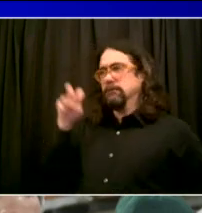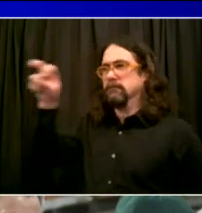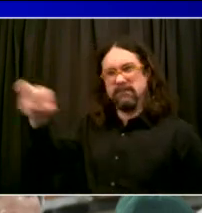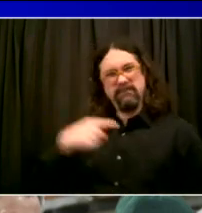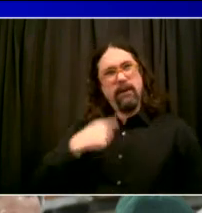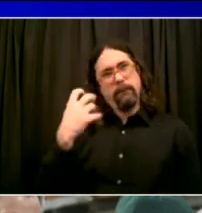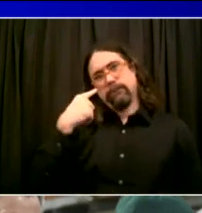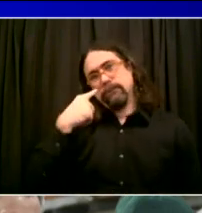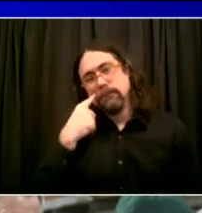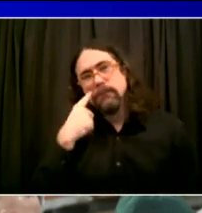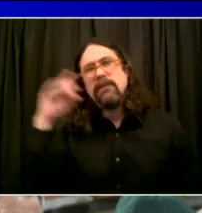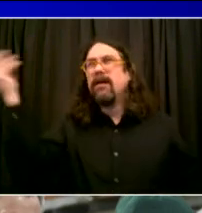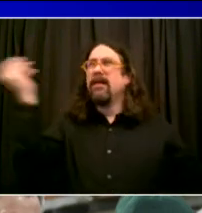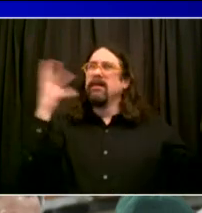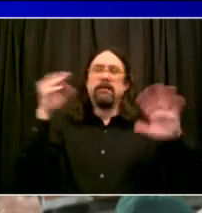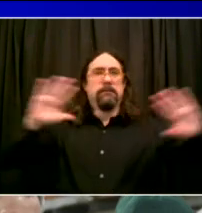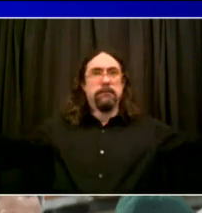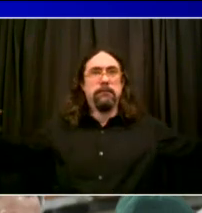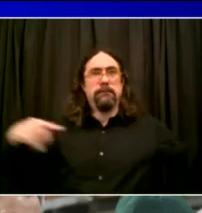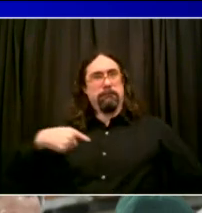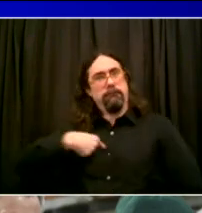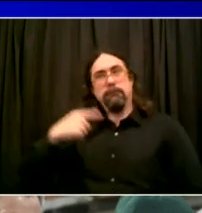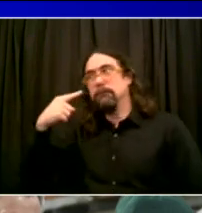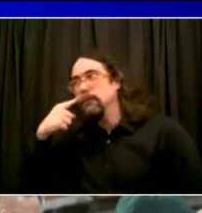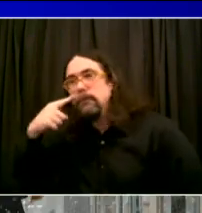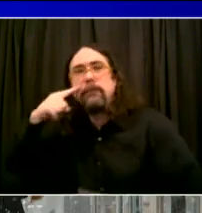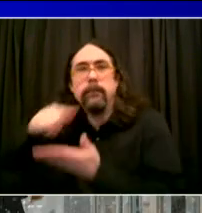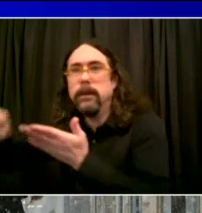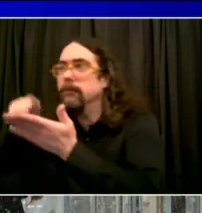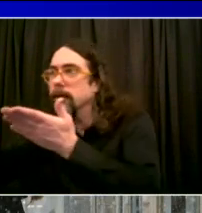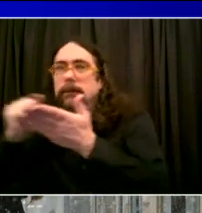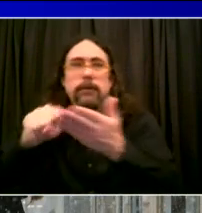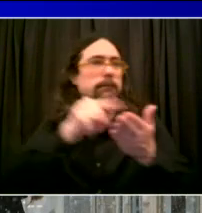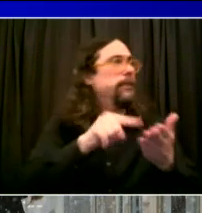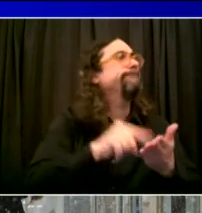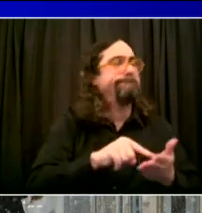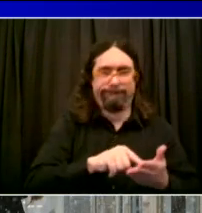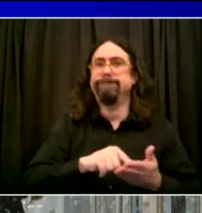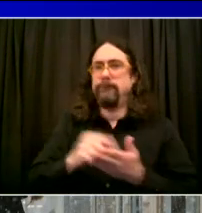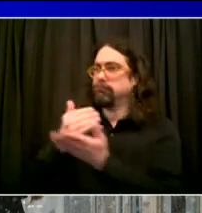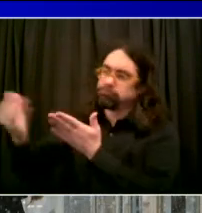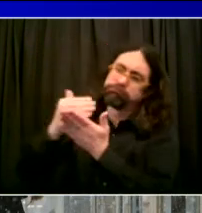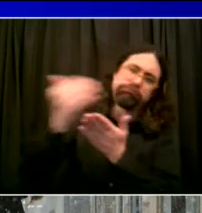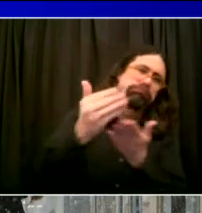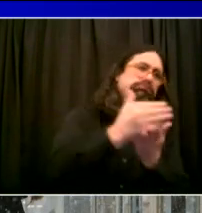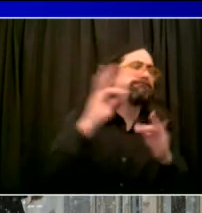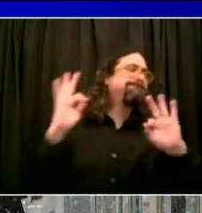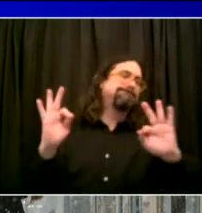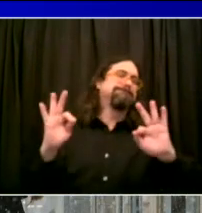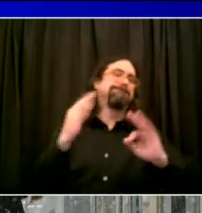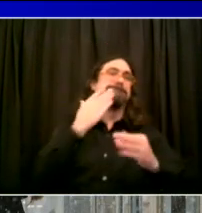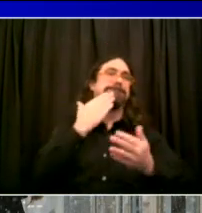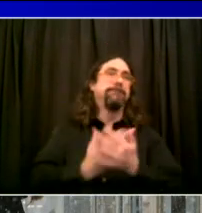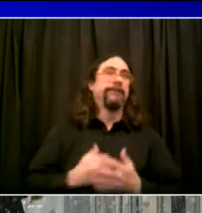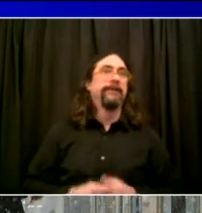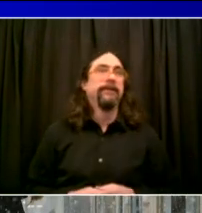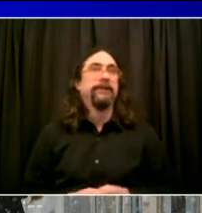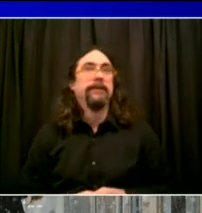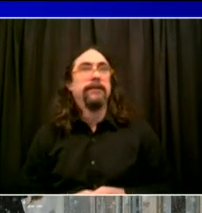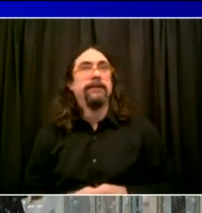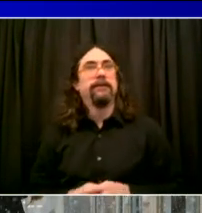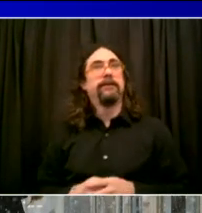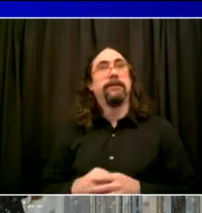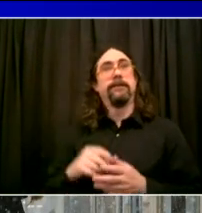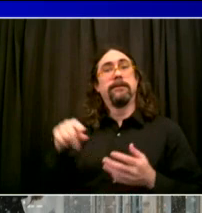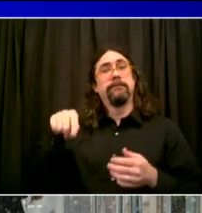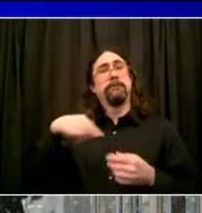the local state of emergency in place until 6 a.m. this morning. That's now been lifted. But obviously, I want to keep saying to folks, if you don't need to be driving